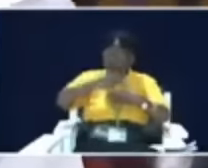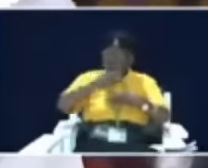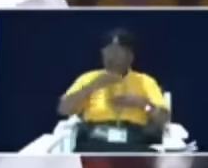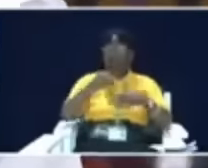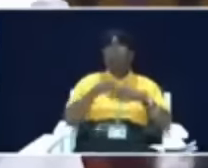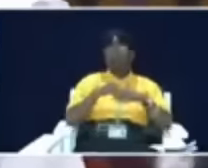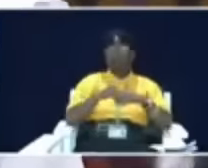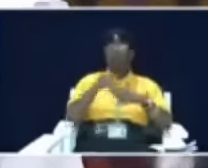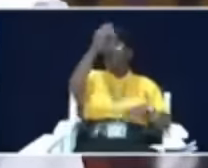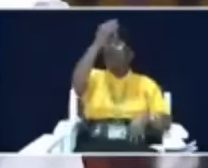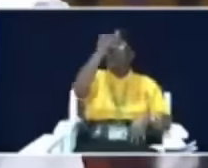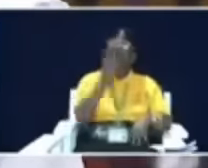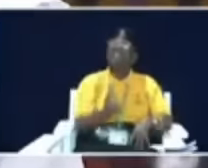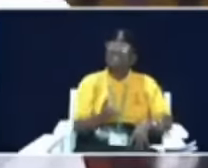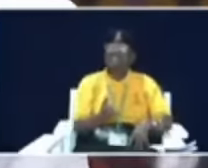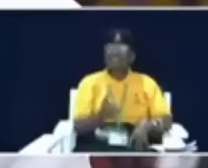Why?